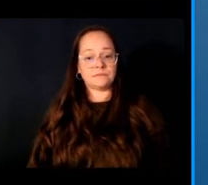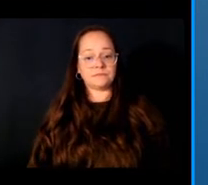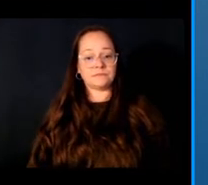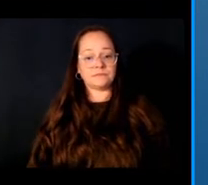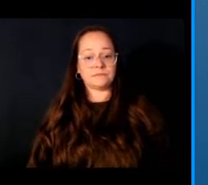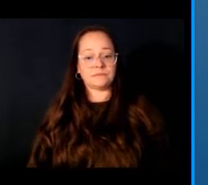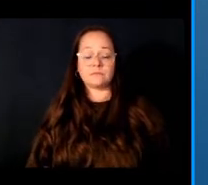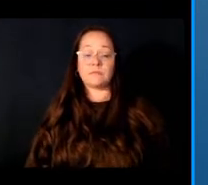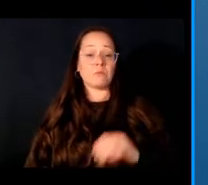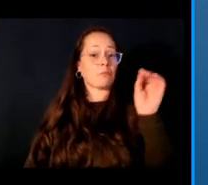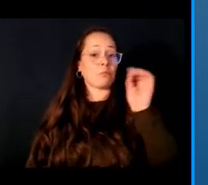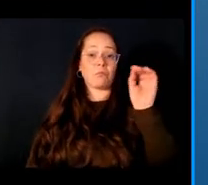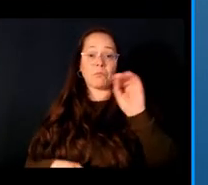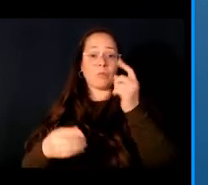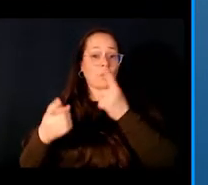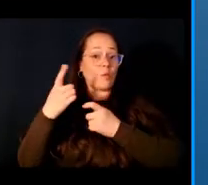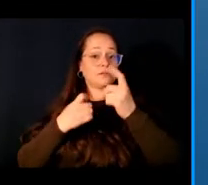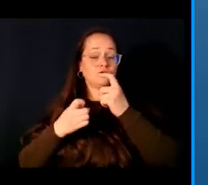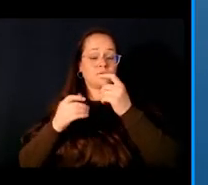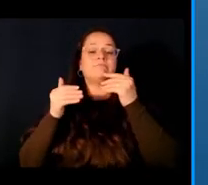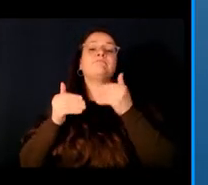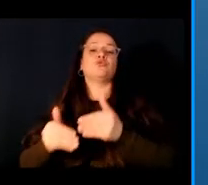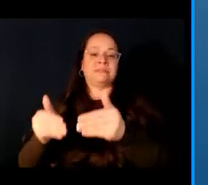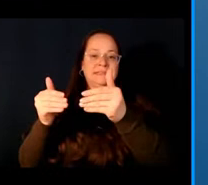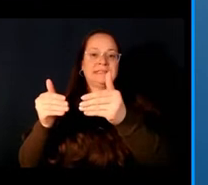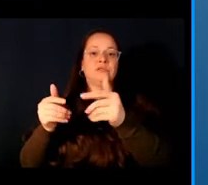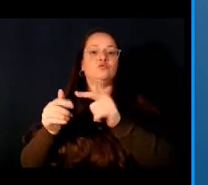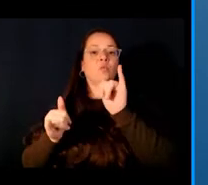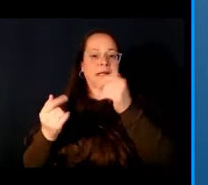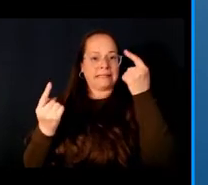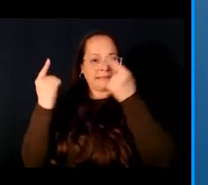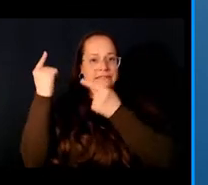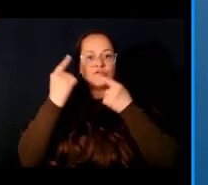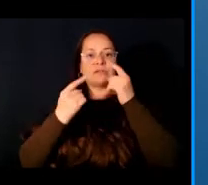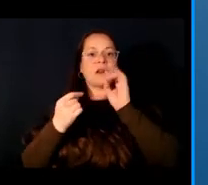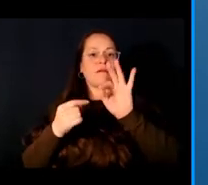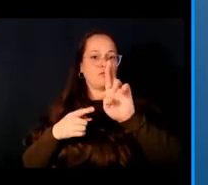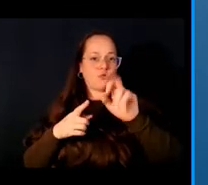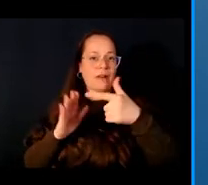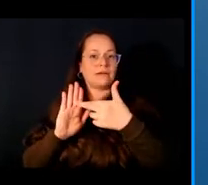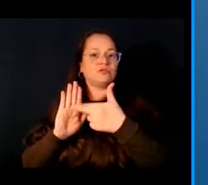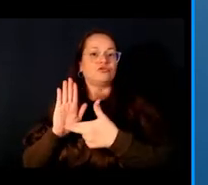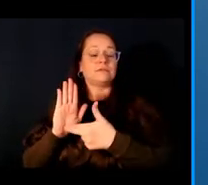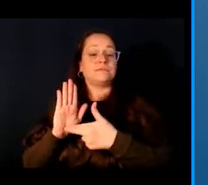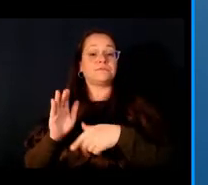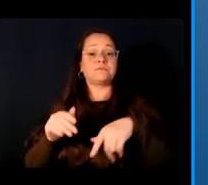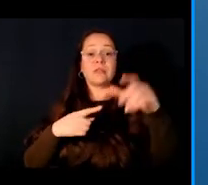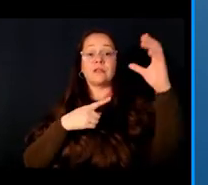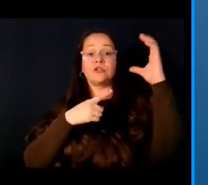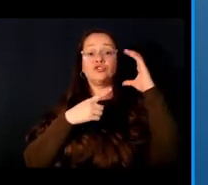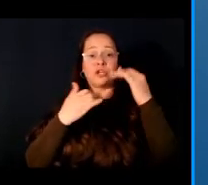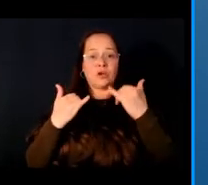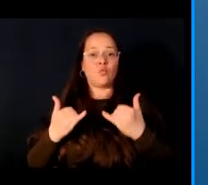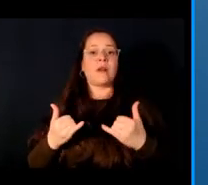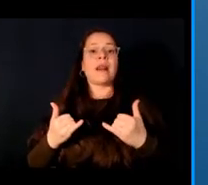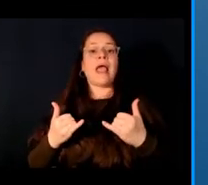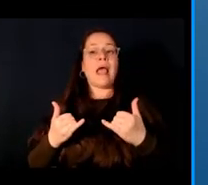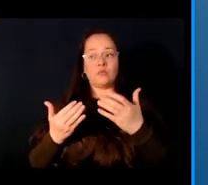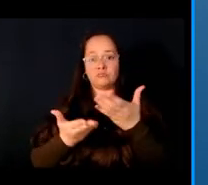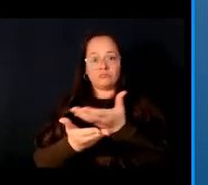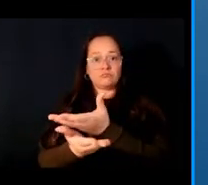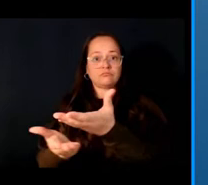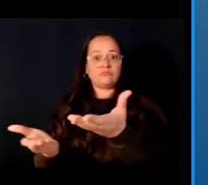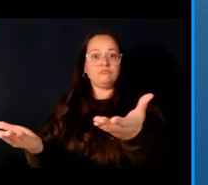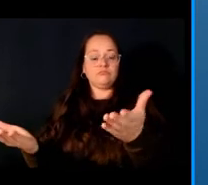with no further questions let's proceed to the consideration of the regulations the chair will now entertain a motion